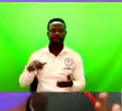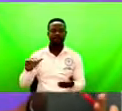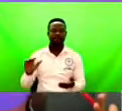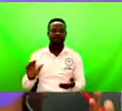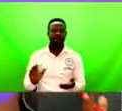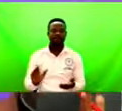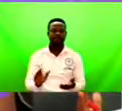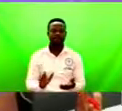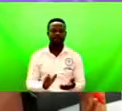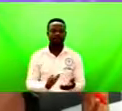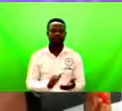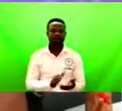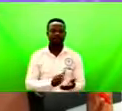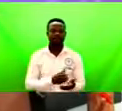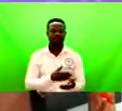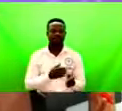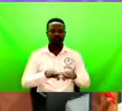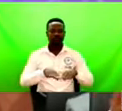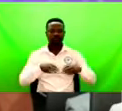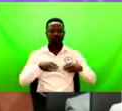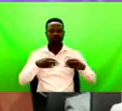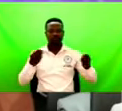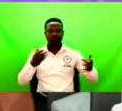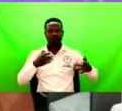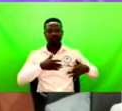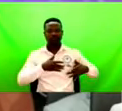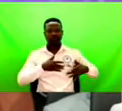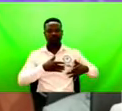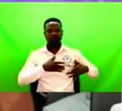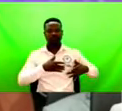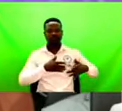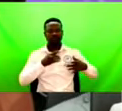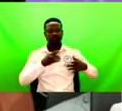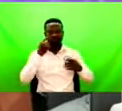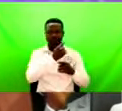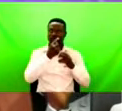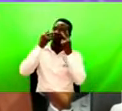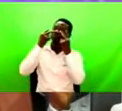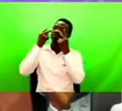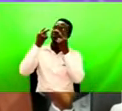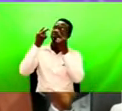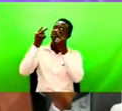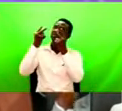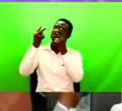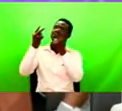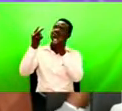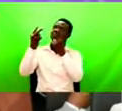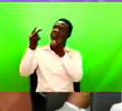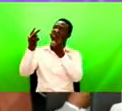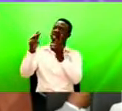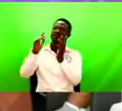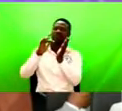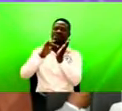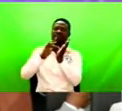life. Open my eyes to see Jesus.